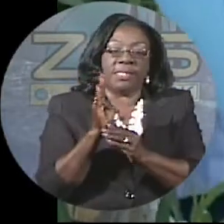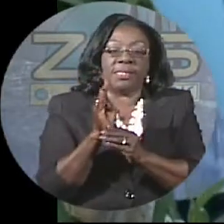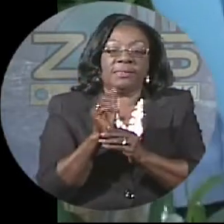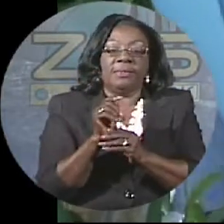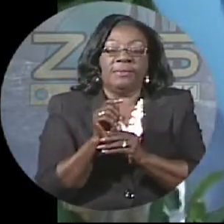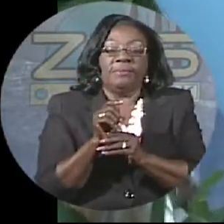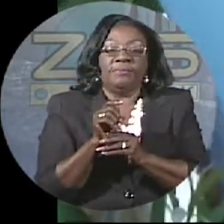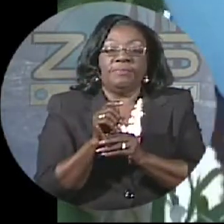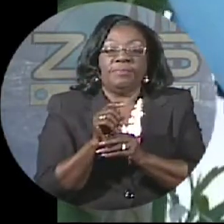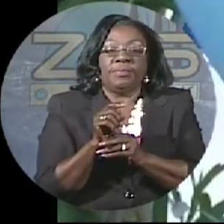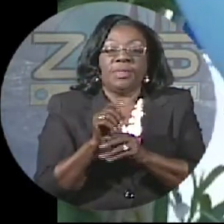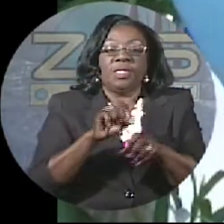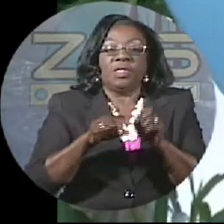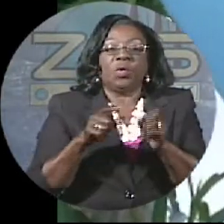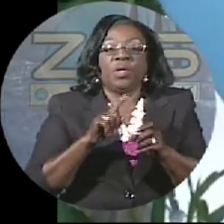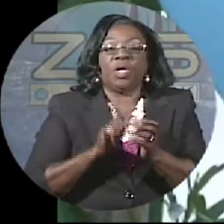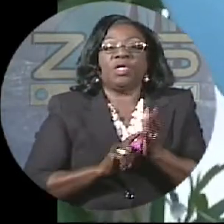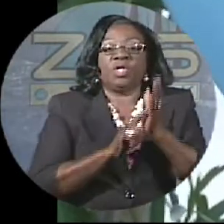play provider. So